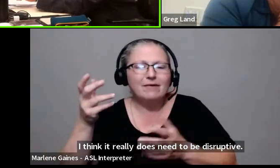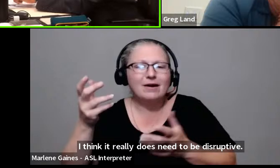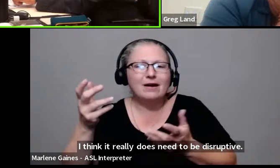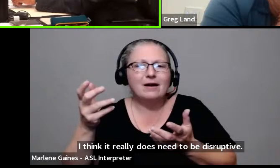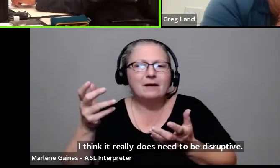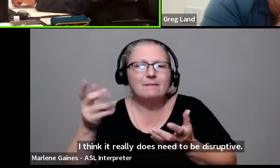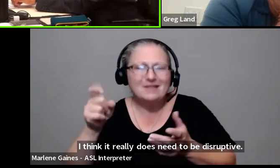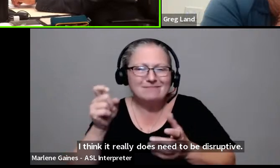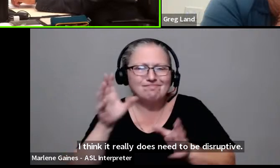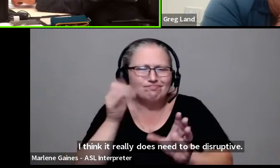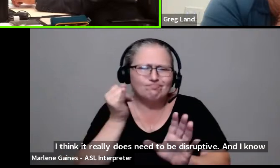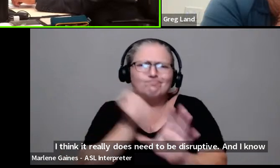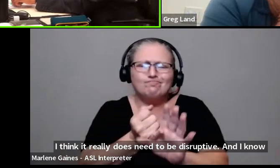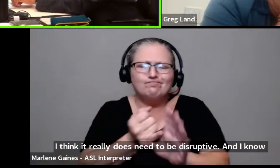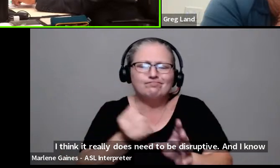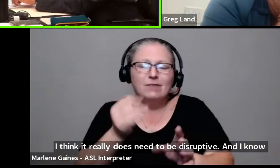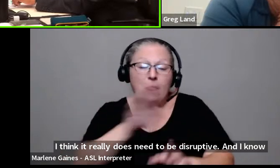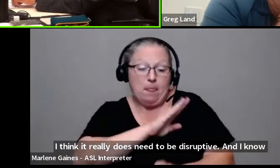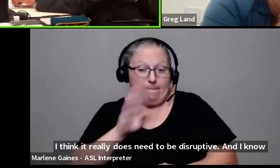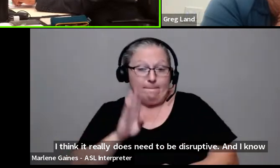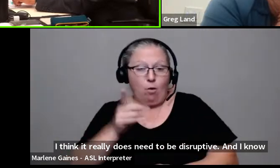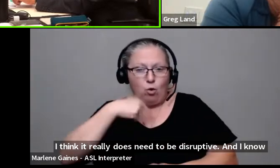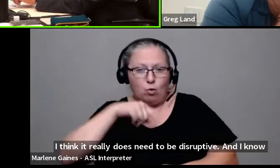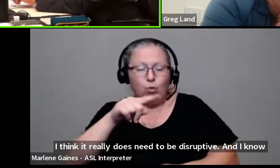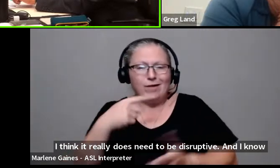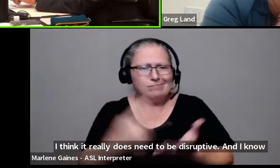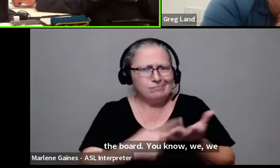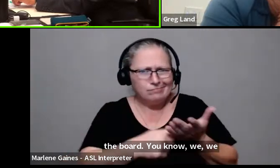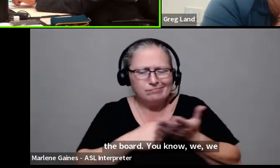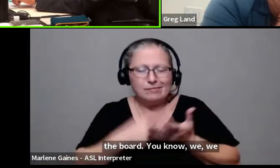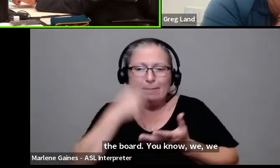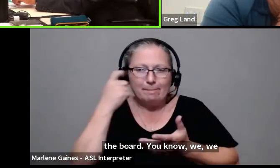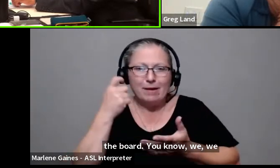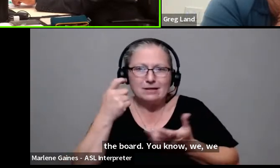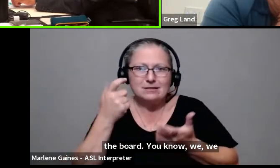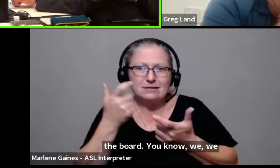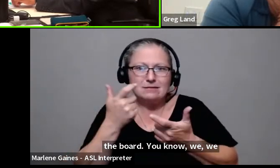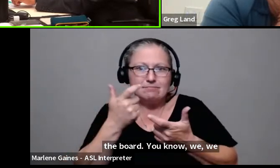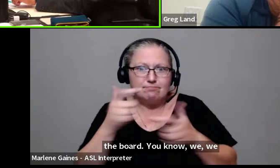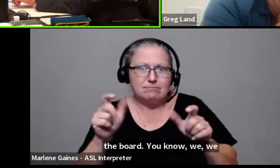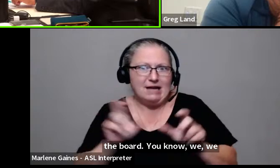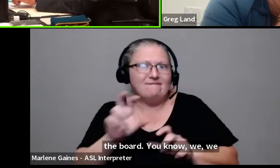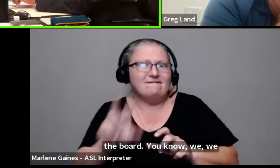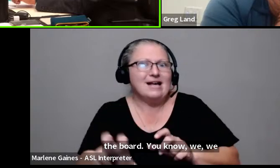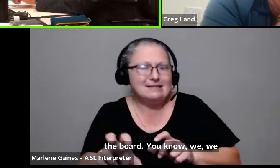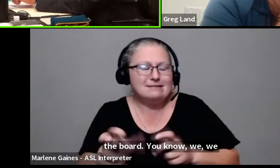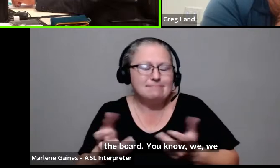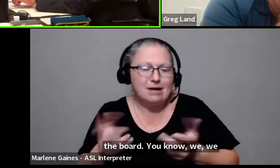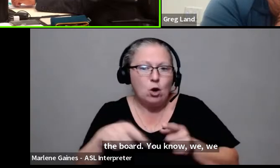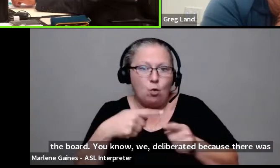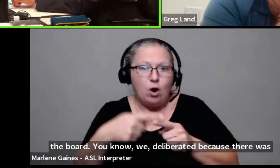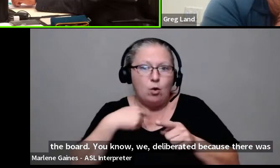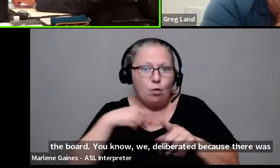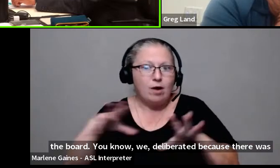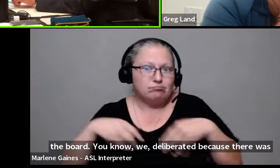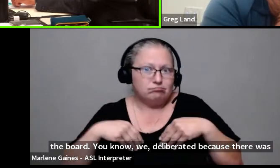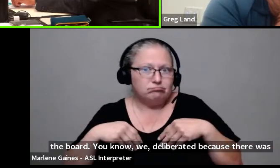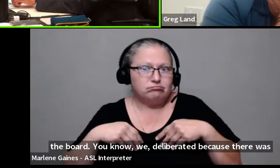board, we deliberated because there was a significant investment in this when we